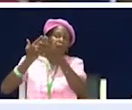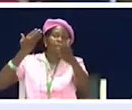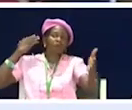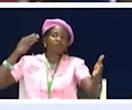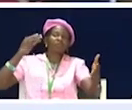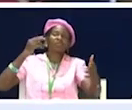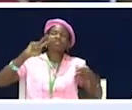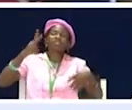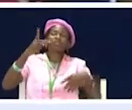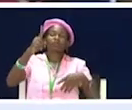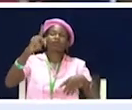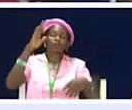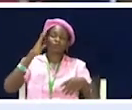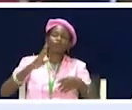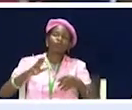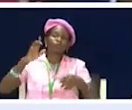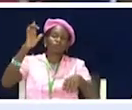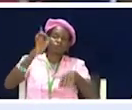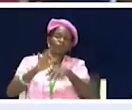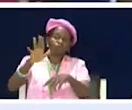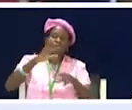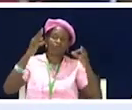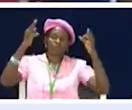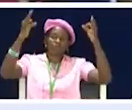reach into your future.